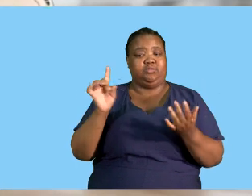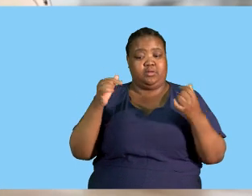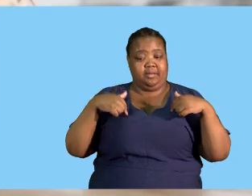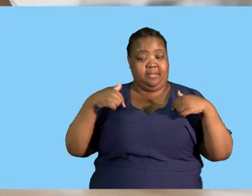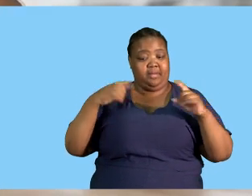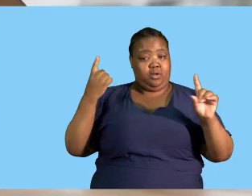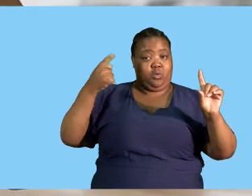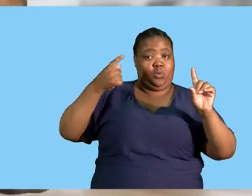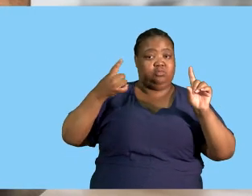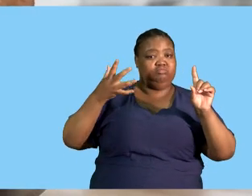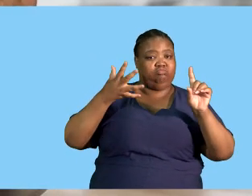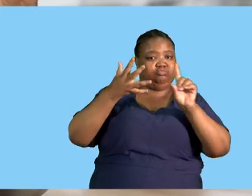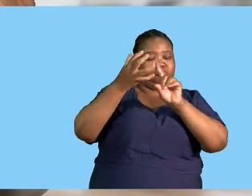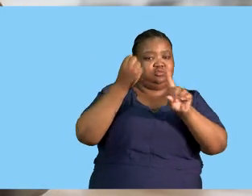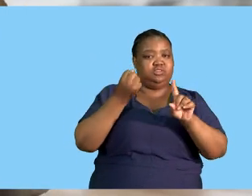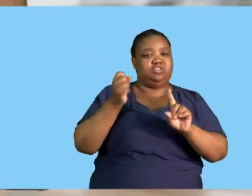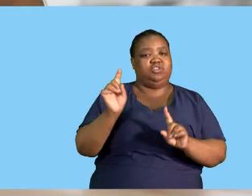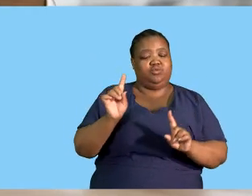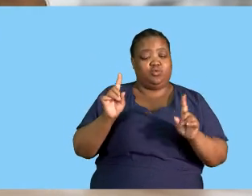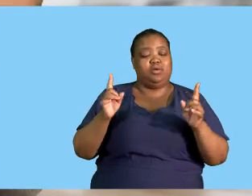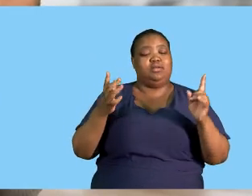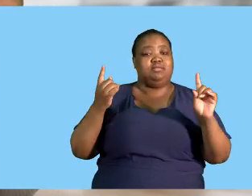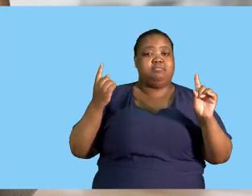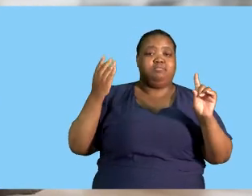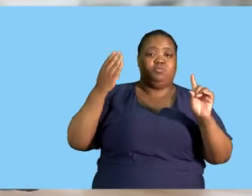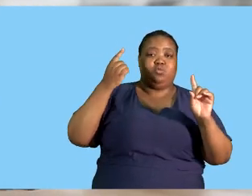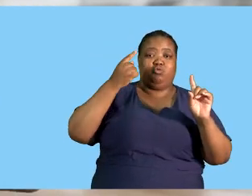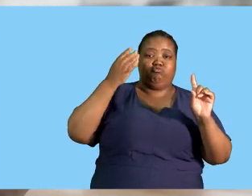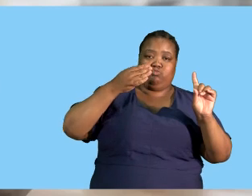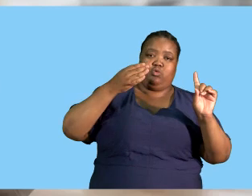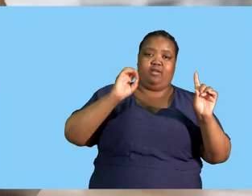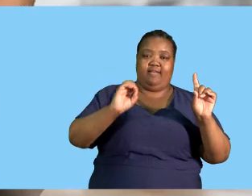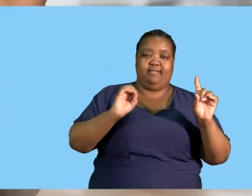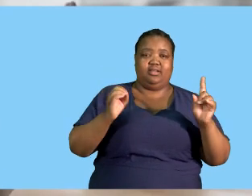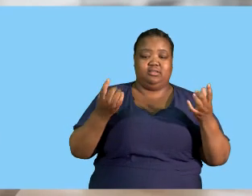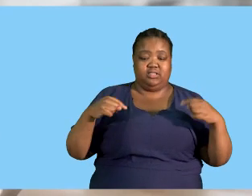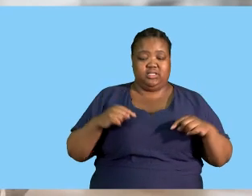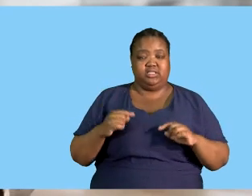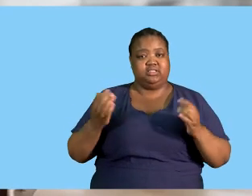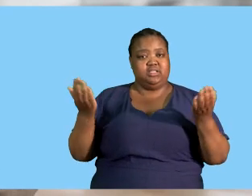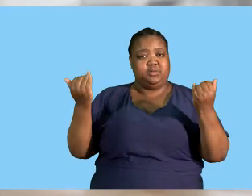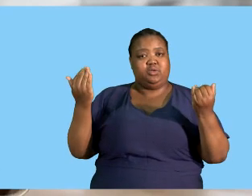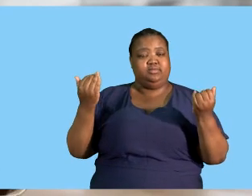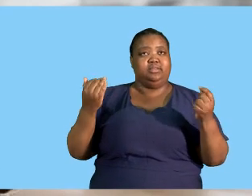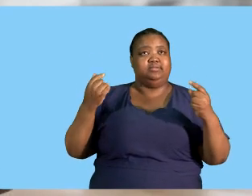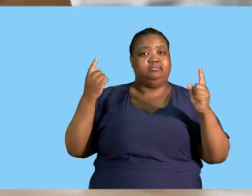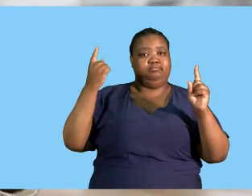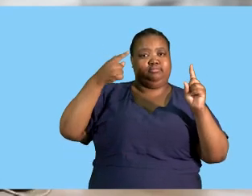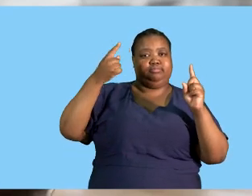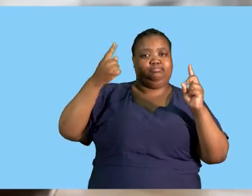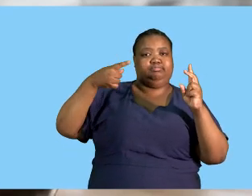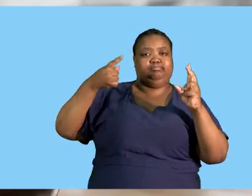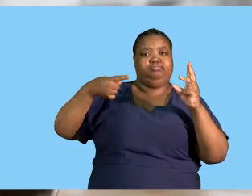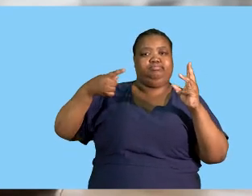achieve, or this is what we want to achieve as a business. So we're expecting to achieve these results. So now what's going to happen is we're